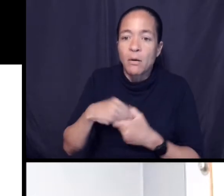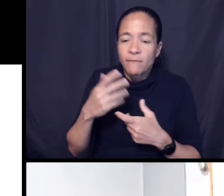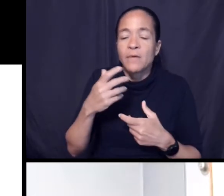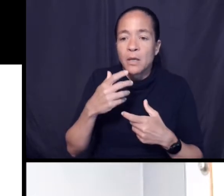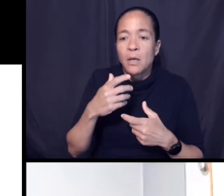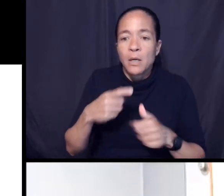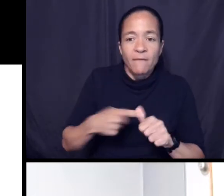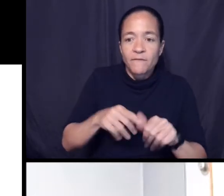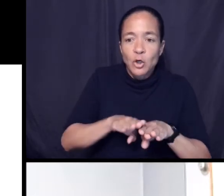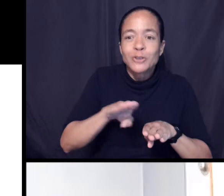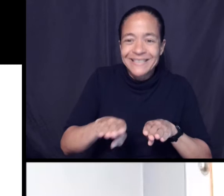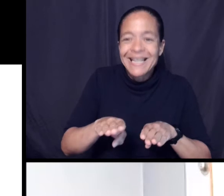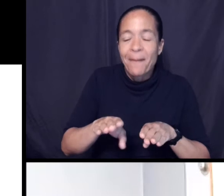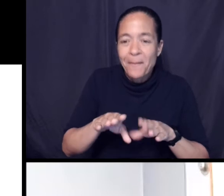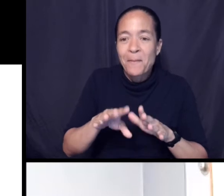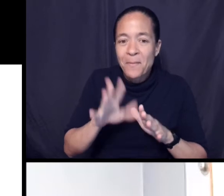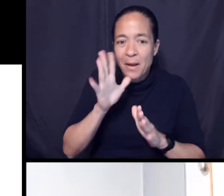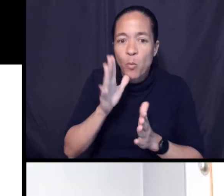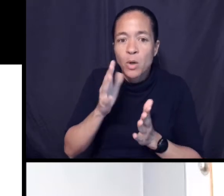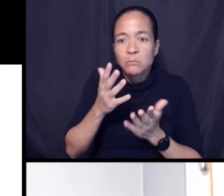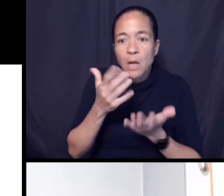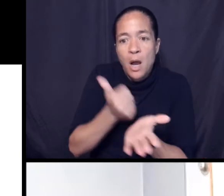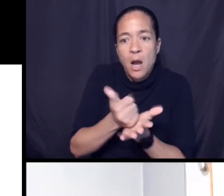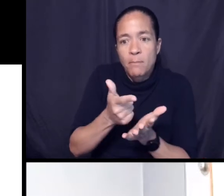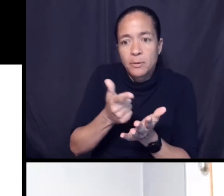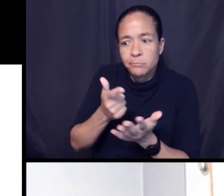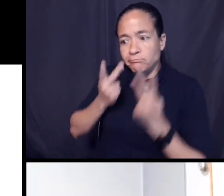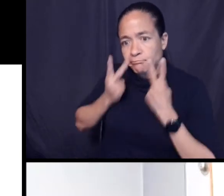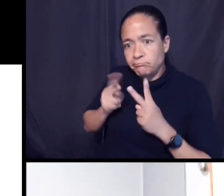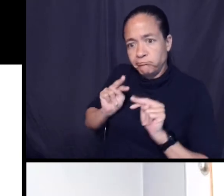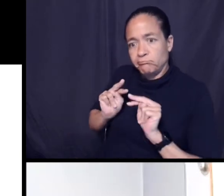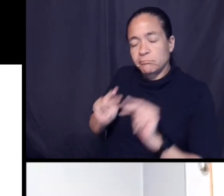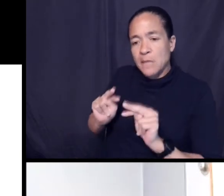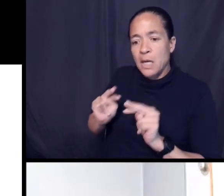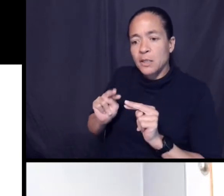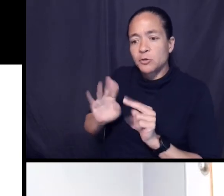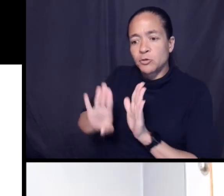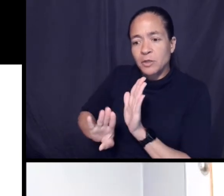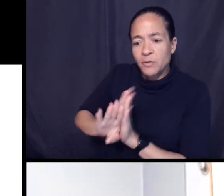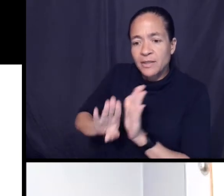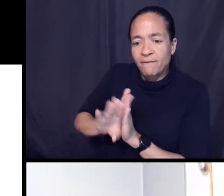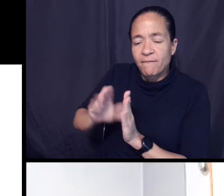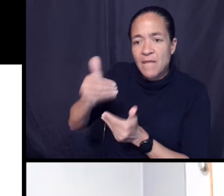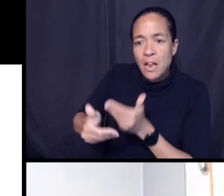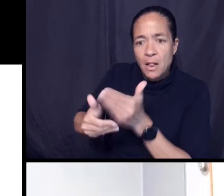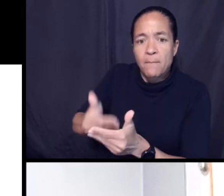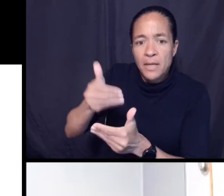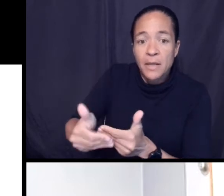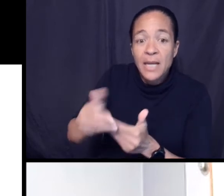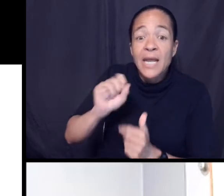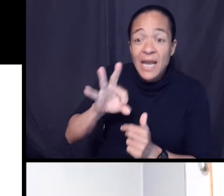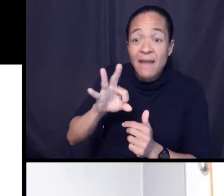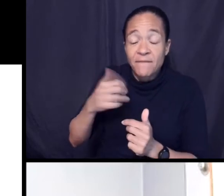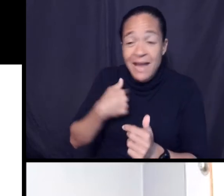is absolutely important because that gives you a set of eyes who's also taking a look at how the child is